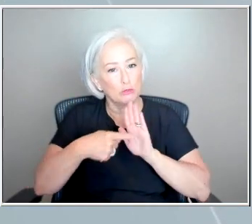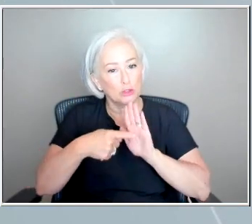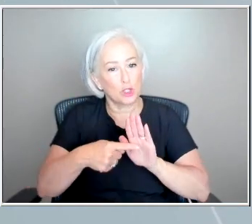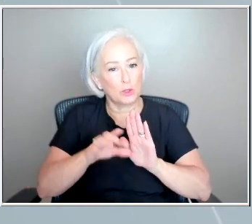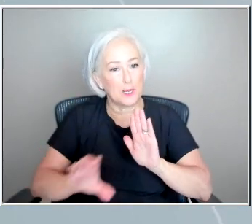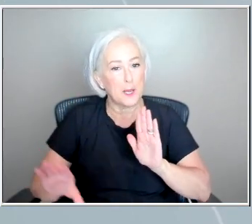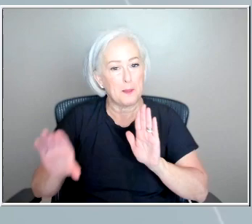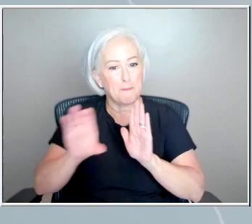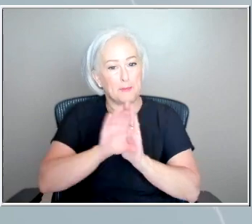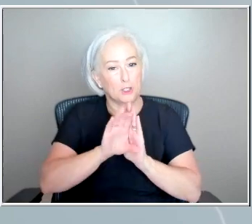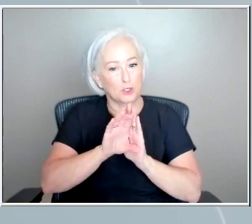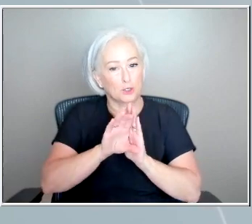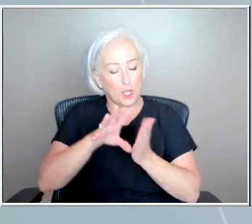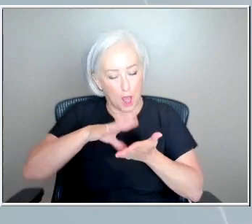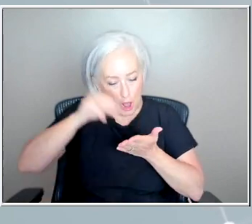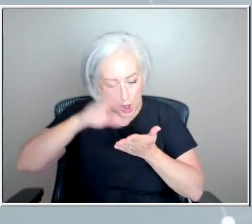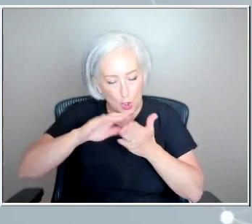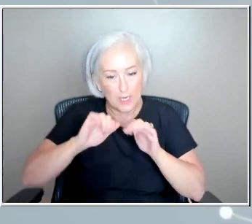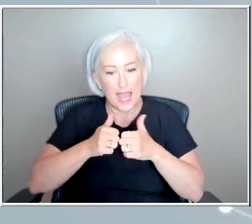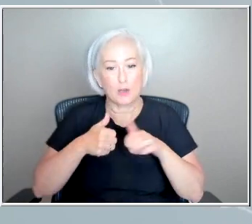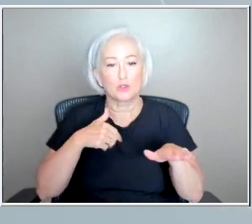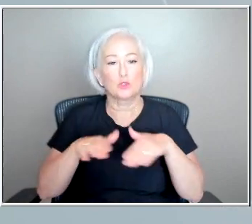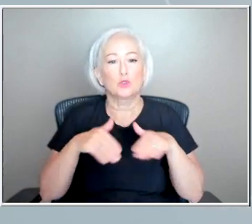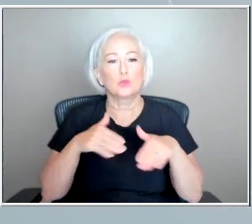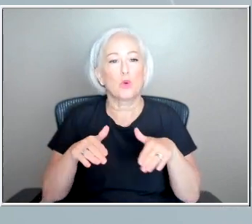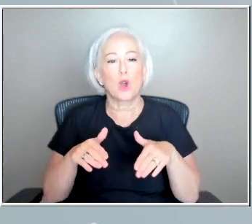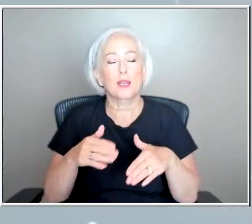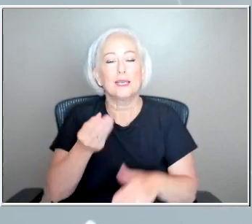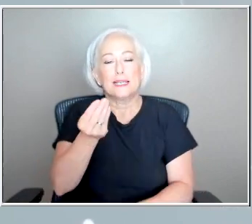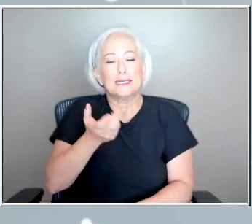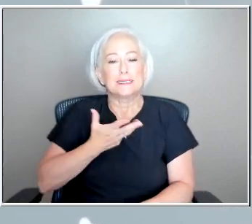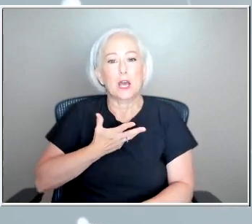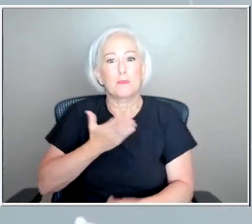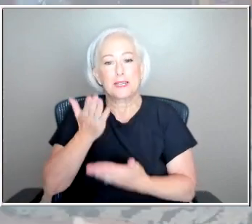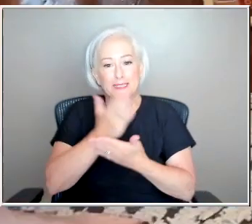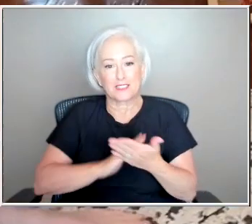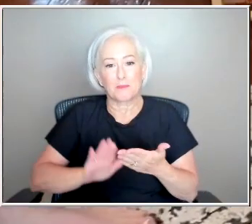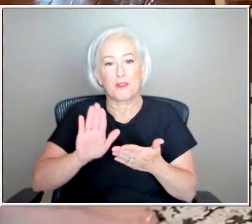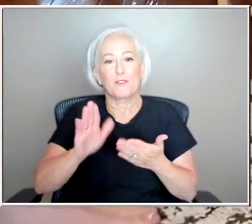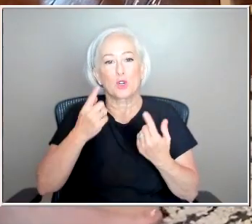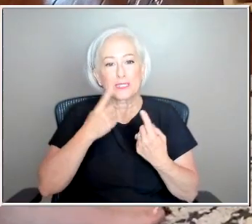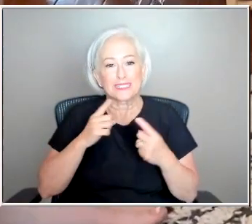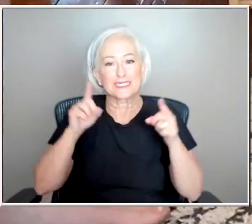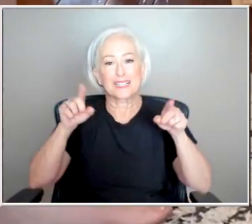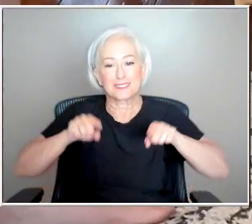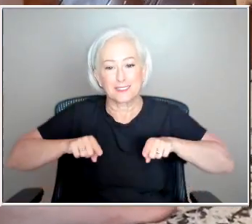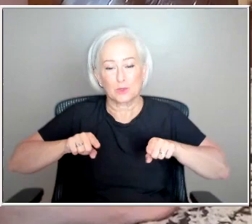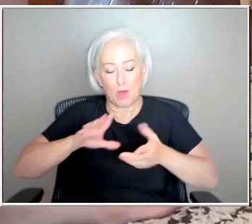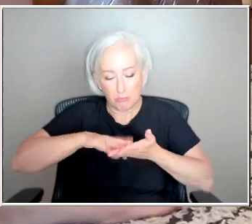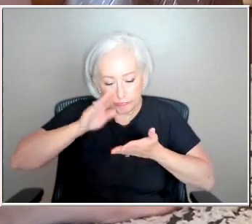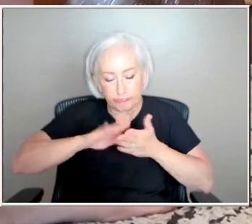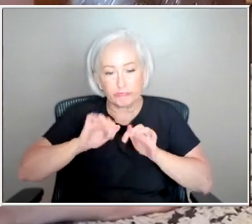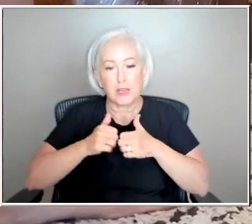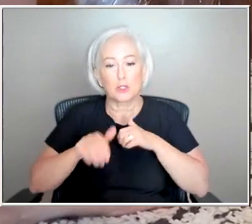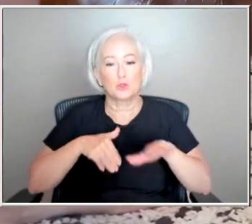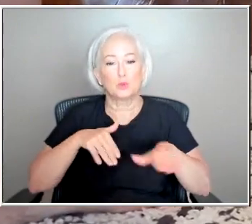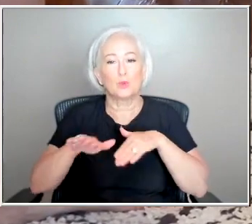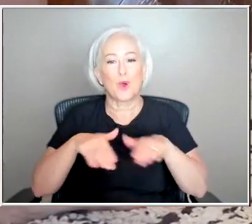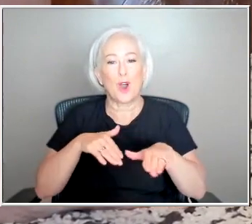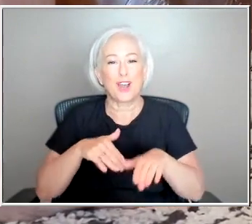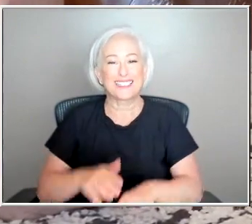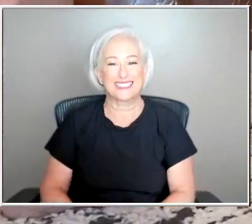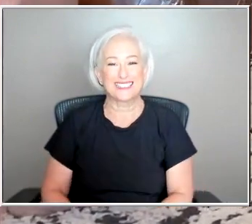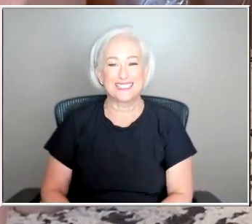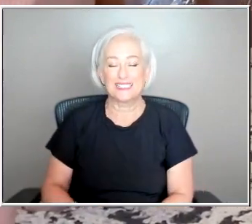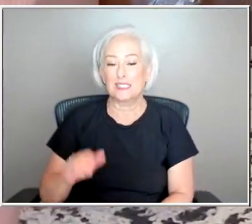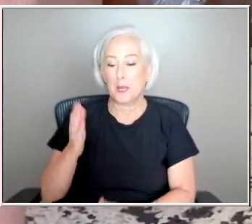walk over the years. What were some of those big milestones as she learned to walk? Yeah, so, you know, part of AHC is